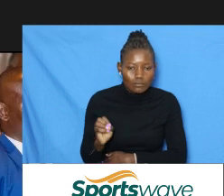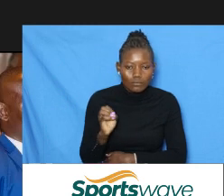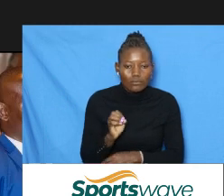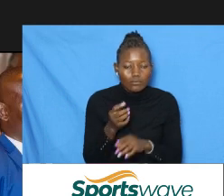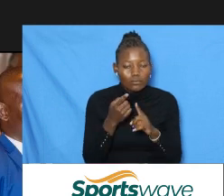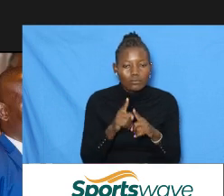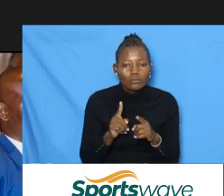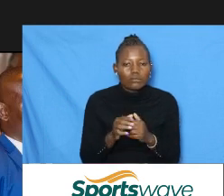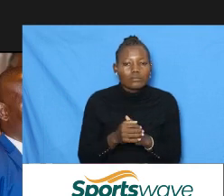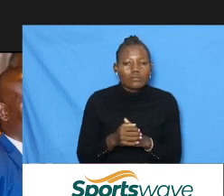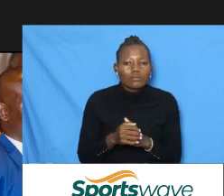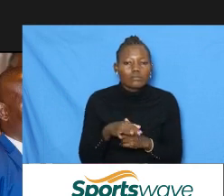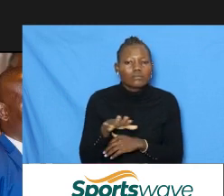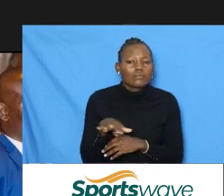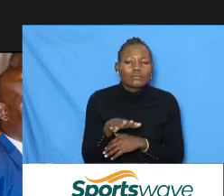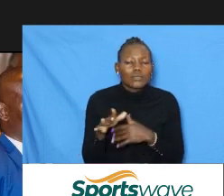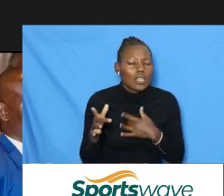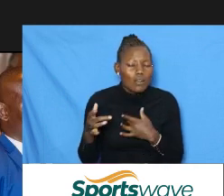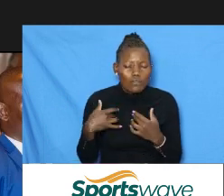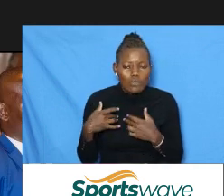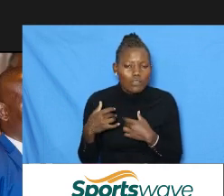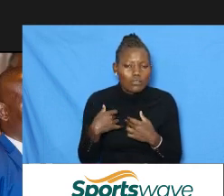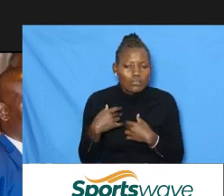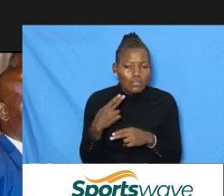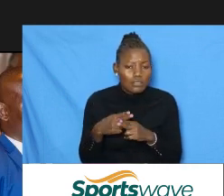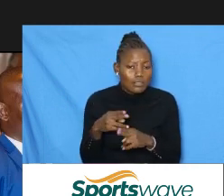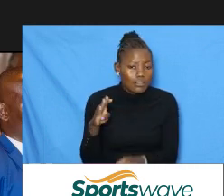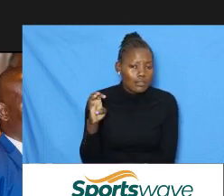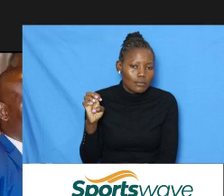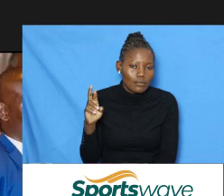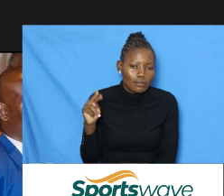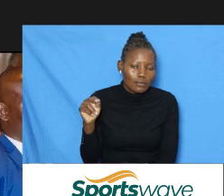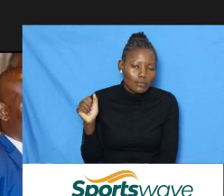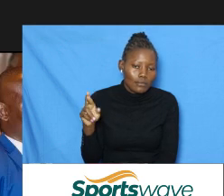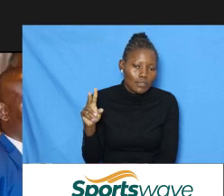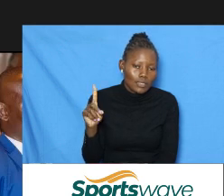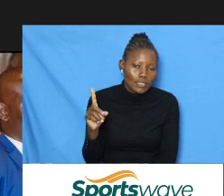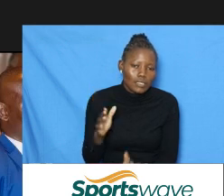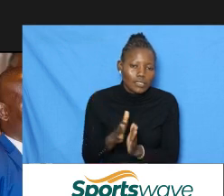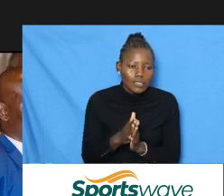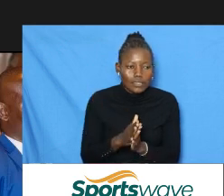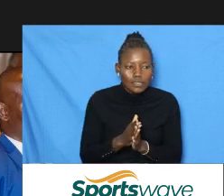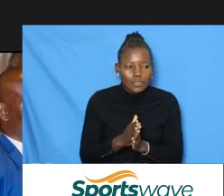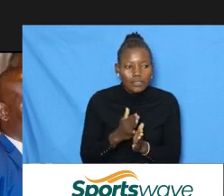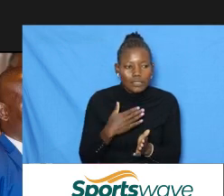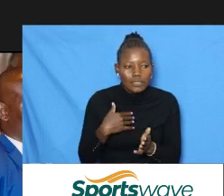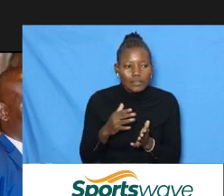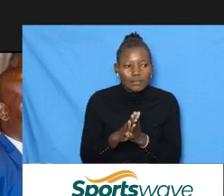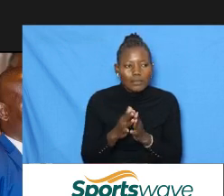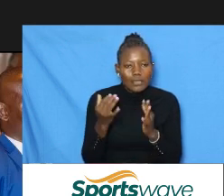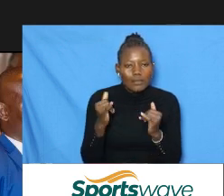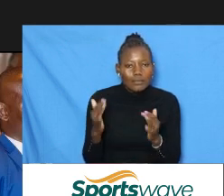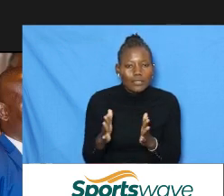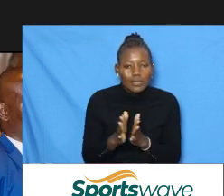but an area of concern. My name is Bernard Oma, and I'm an athletics coach with Athletics